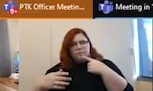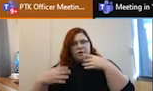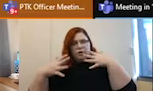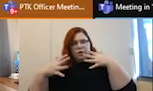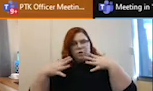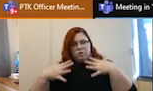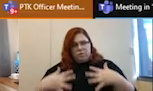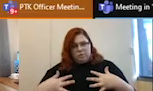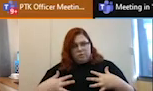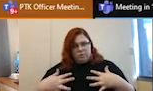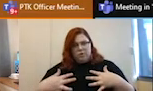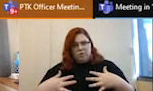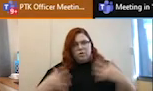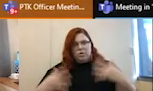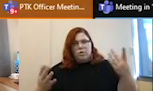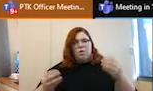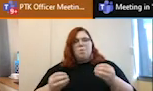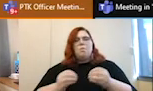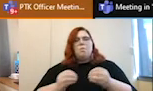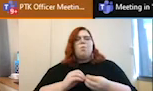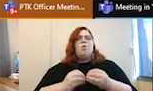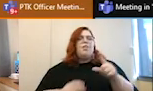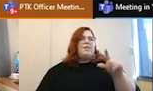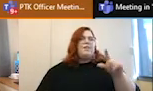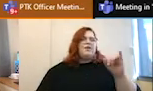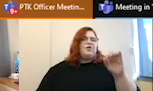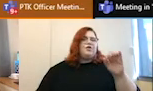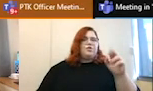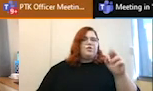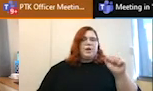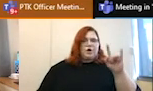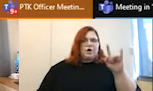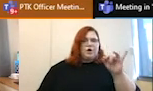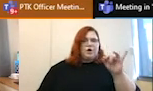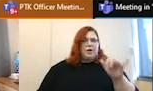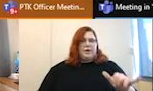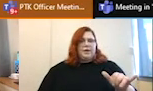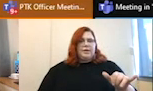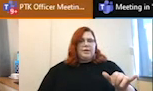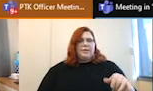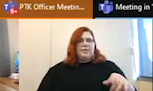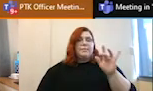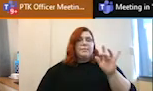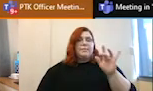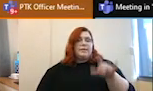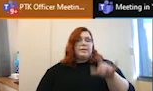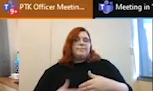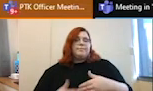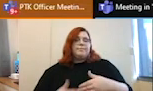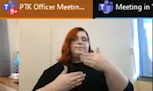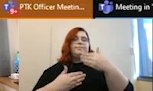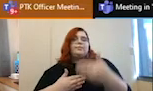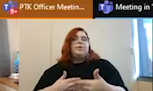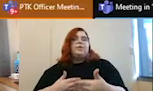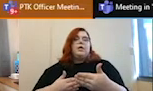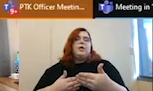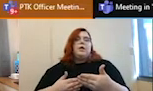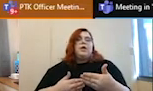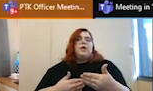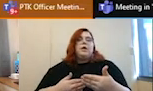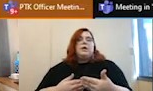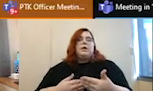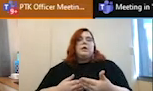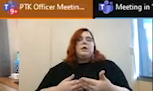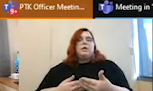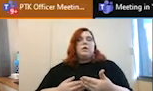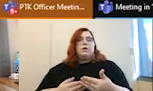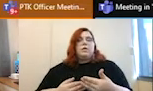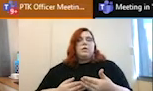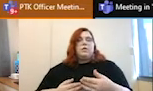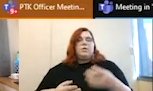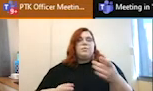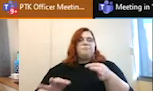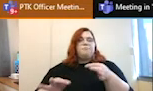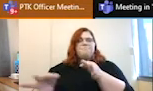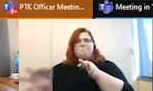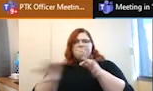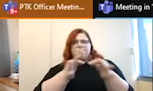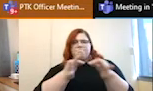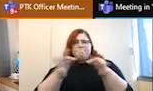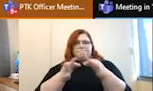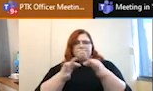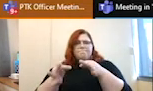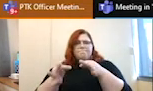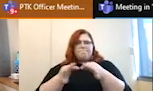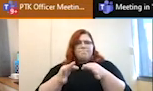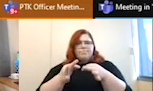literary side. And so, as you can see, if we click on next, it gives us a bit of a description of what we,